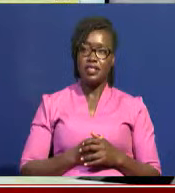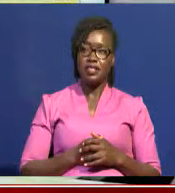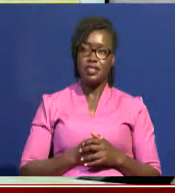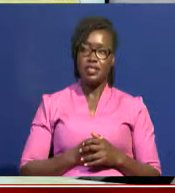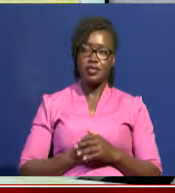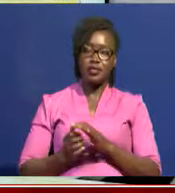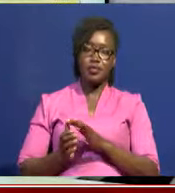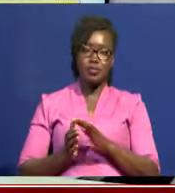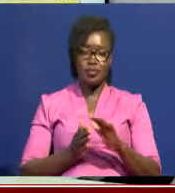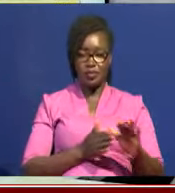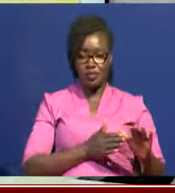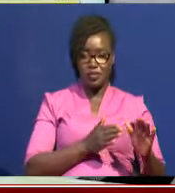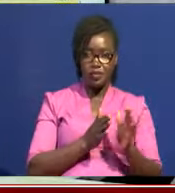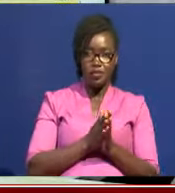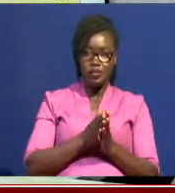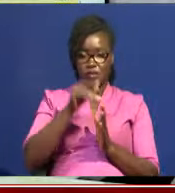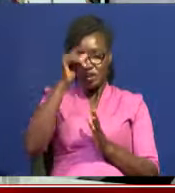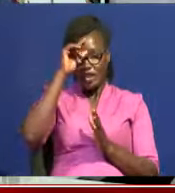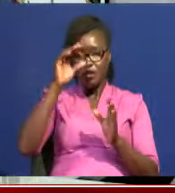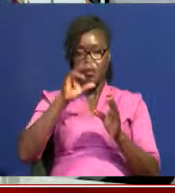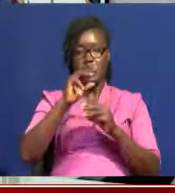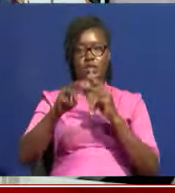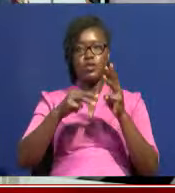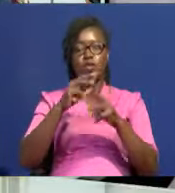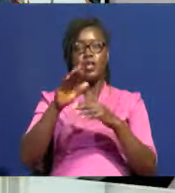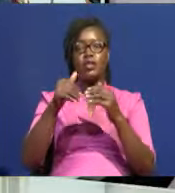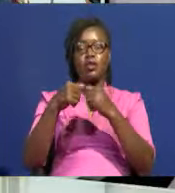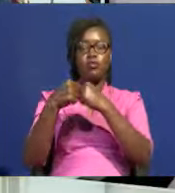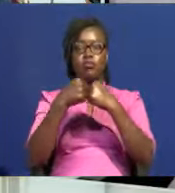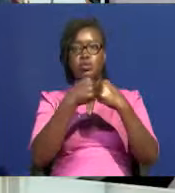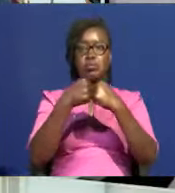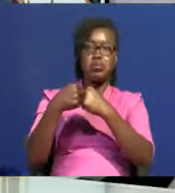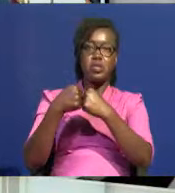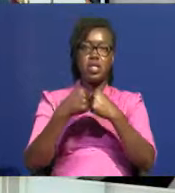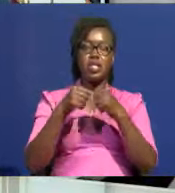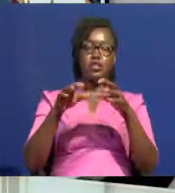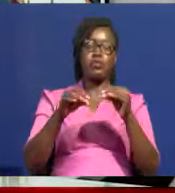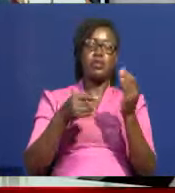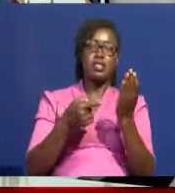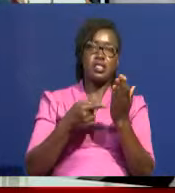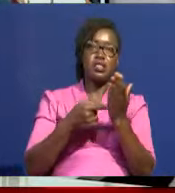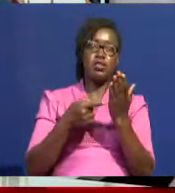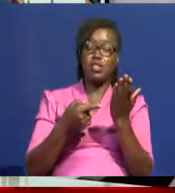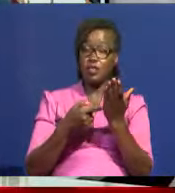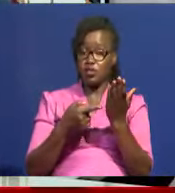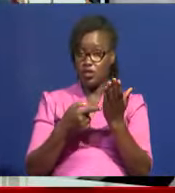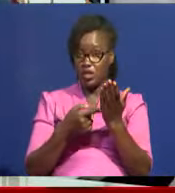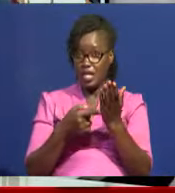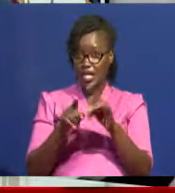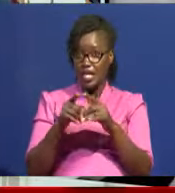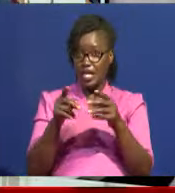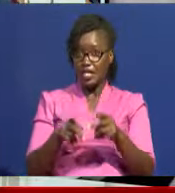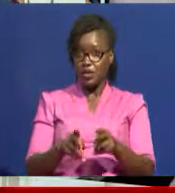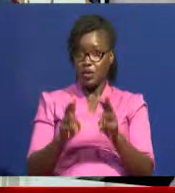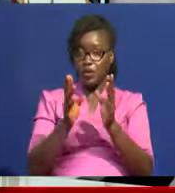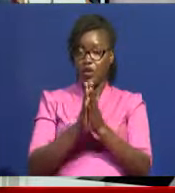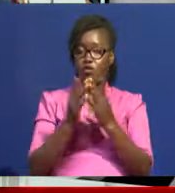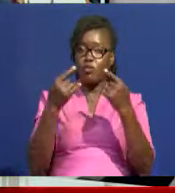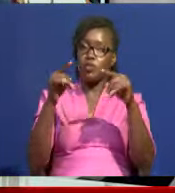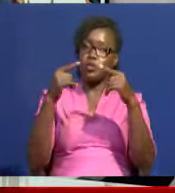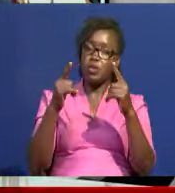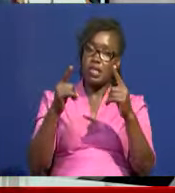Let's cross over to Dubai, where governments across the world have been challenged to embrace digital technology as a means of prosperity